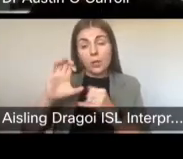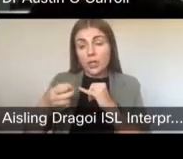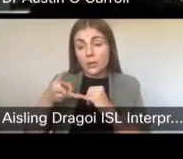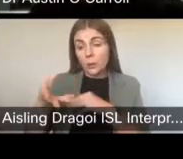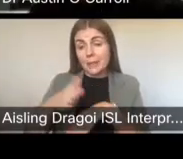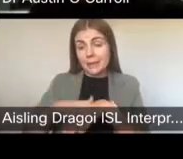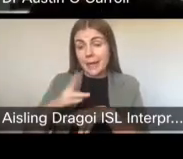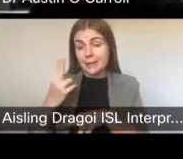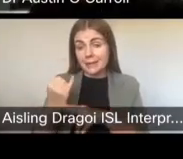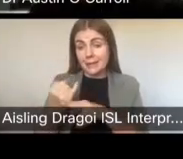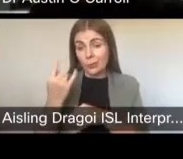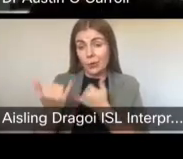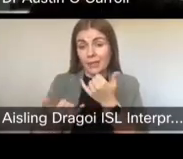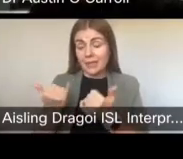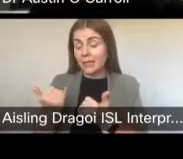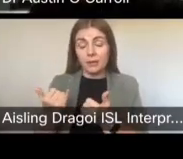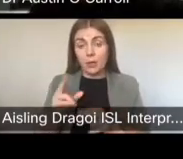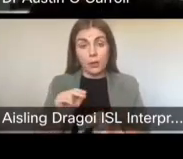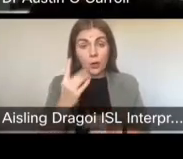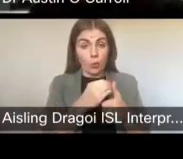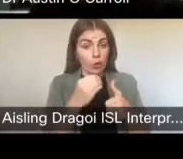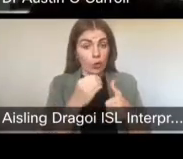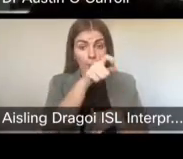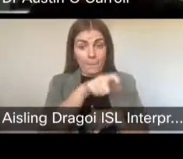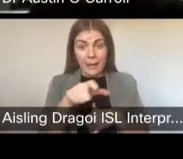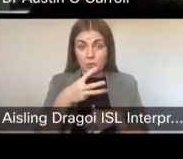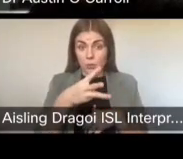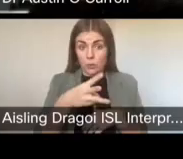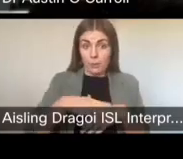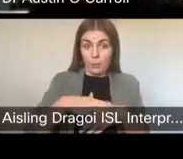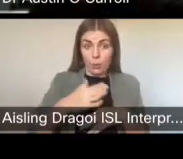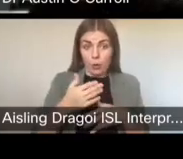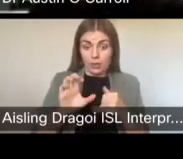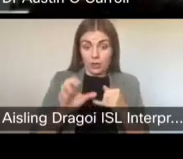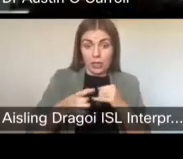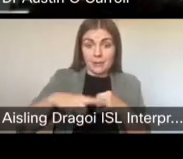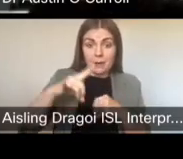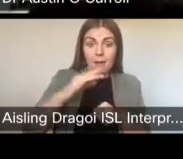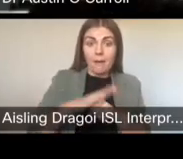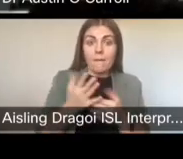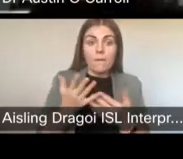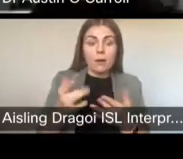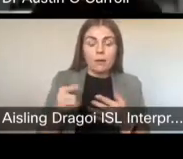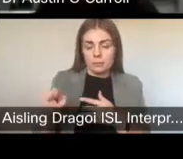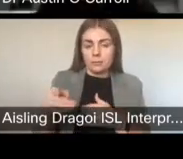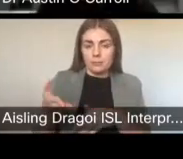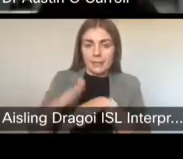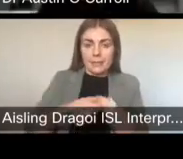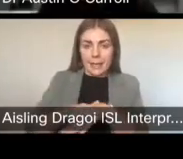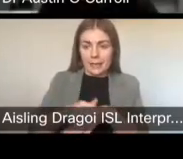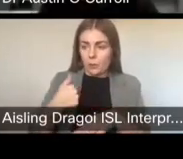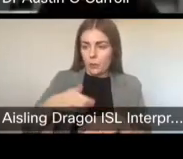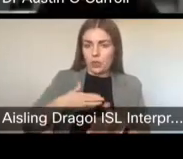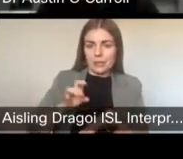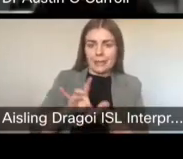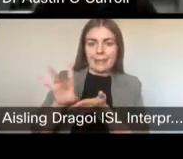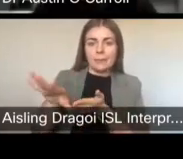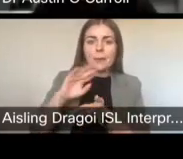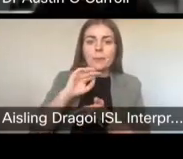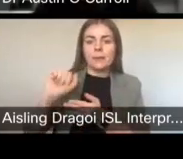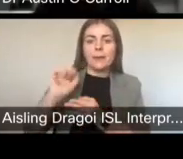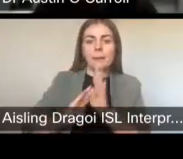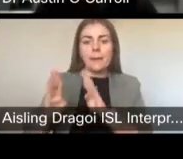else that I know who's more likely to be dead than this person I saw there in the next year. And we've just kicked him out of casualty.